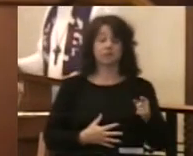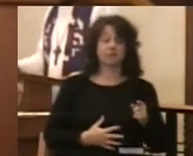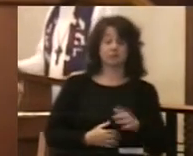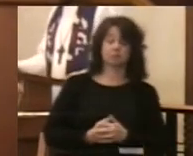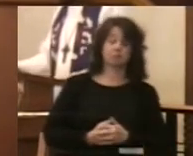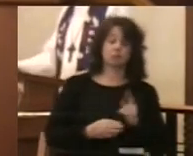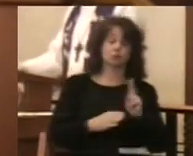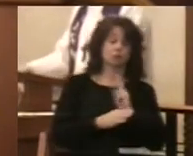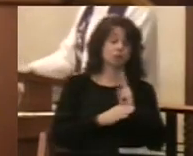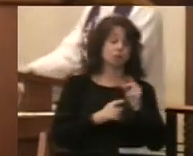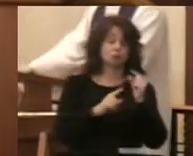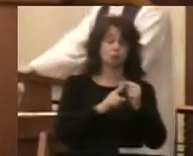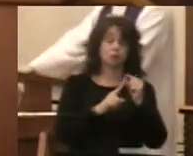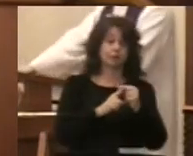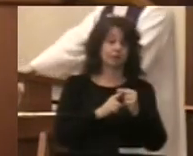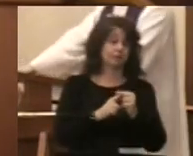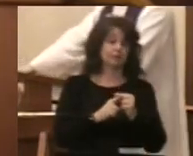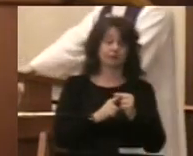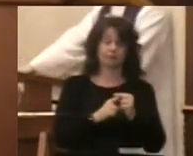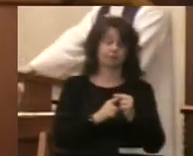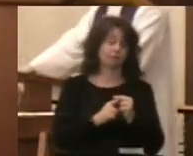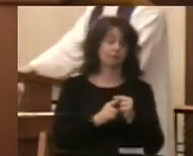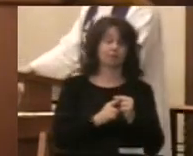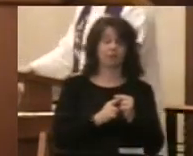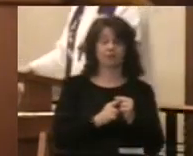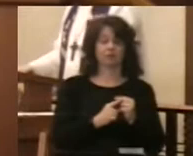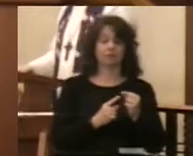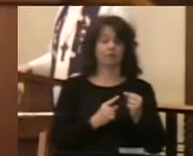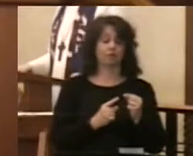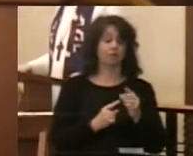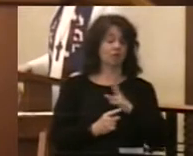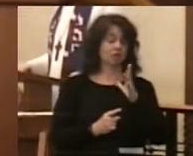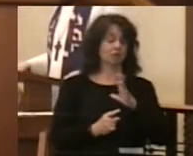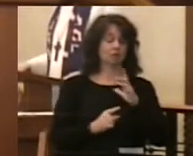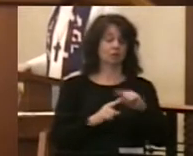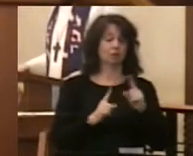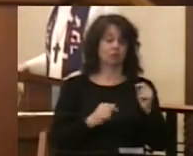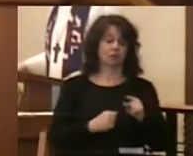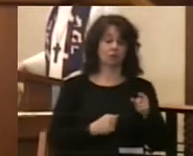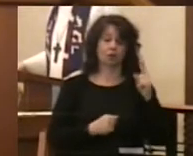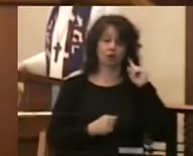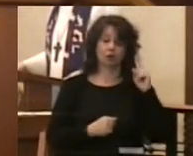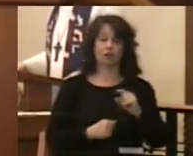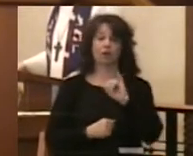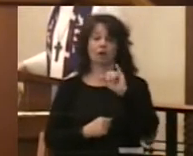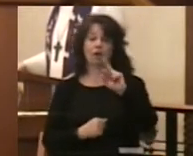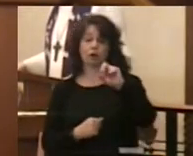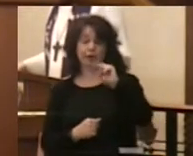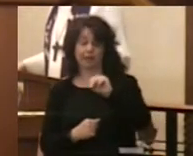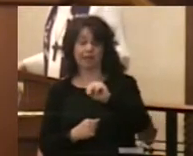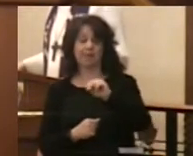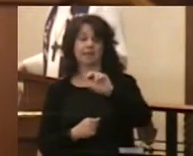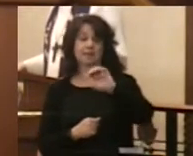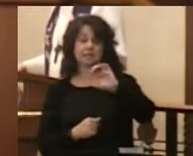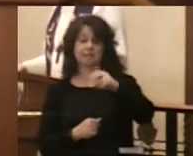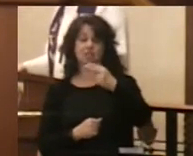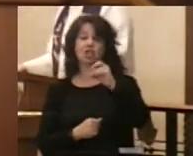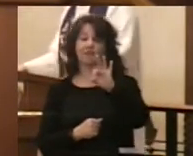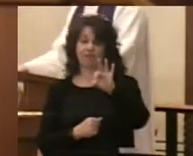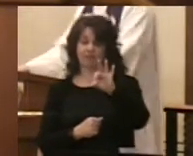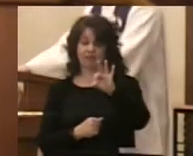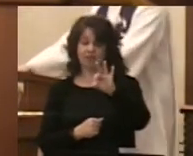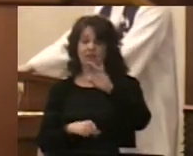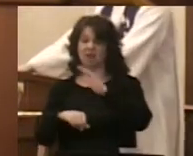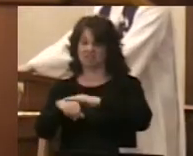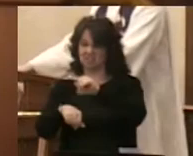but he has a hard edge. Have you ever heard of the Iron Chef? You probably have.